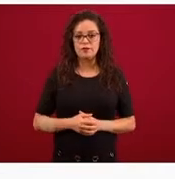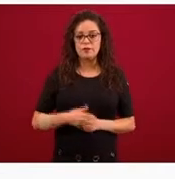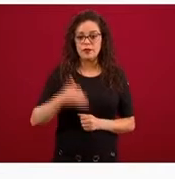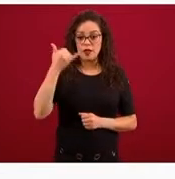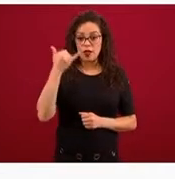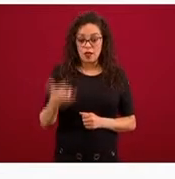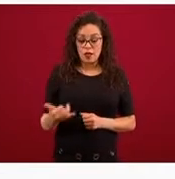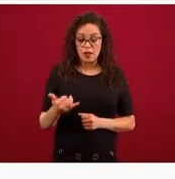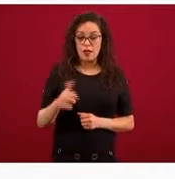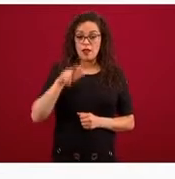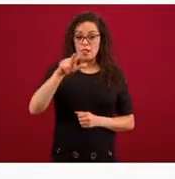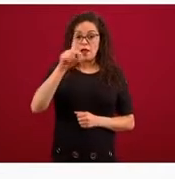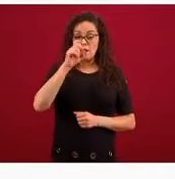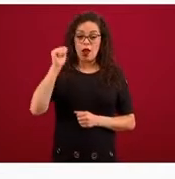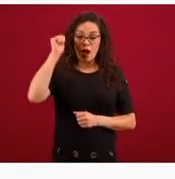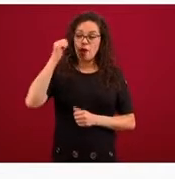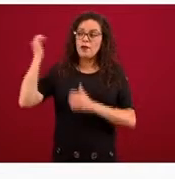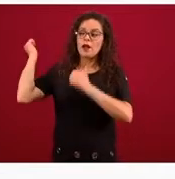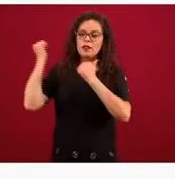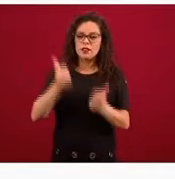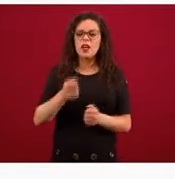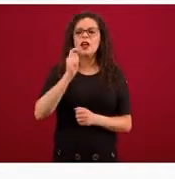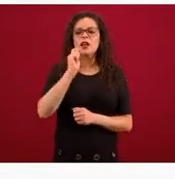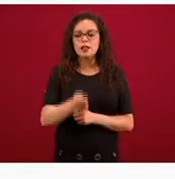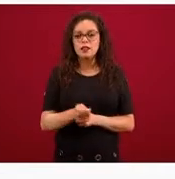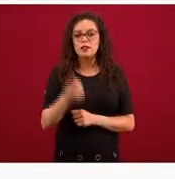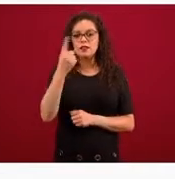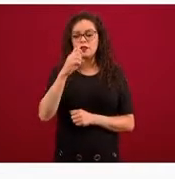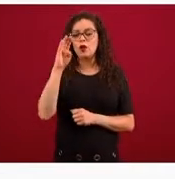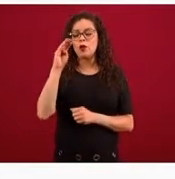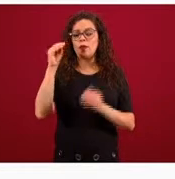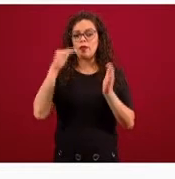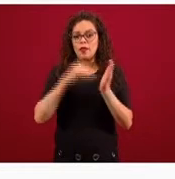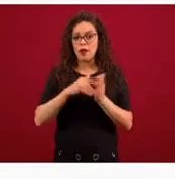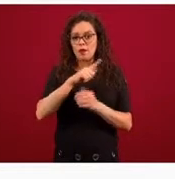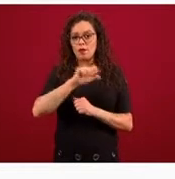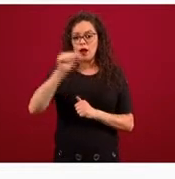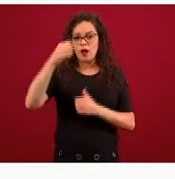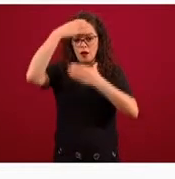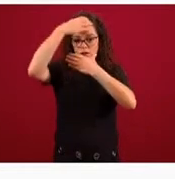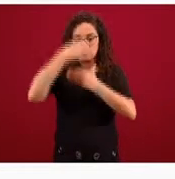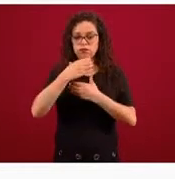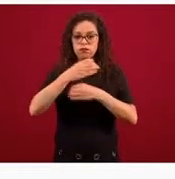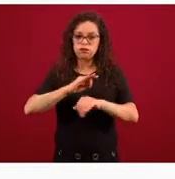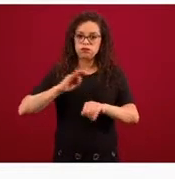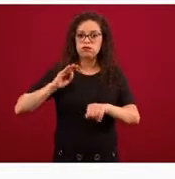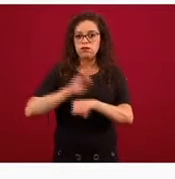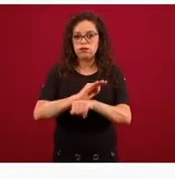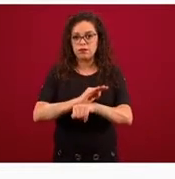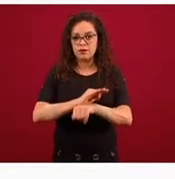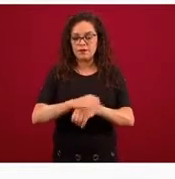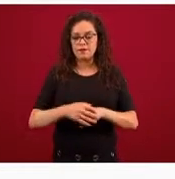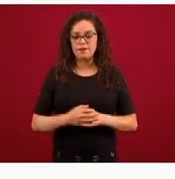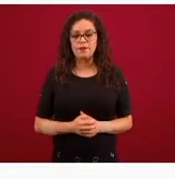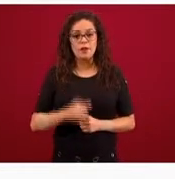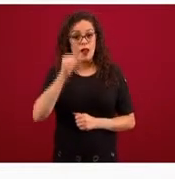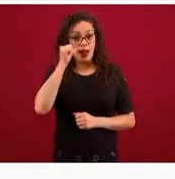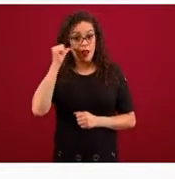KN95 masks. Now, again, on April 18th, we received more protective equipment to the tune of